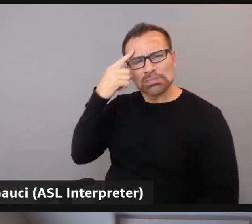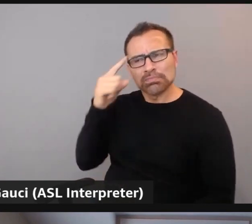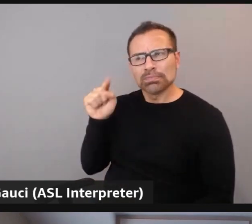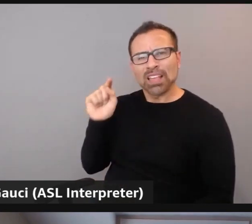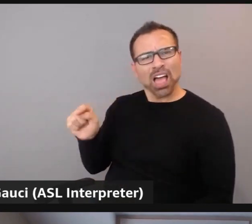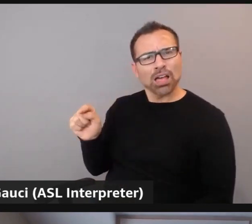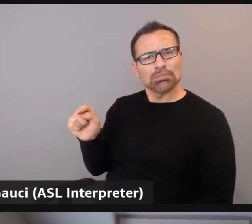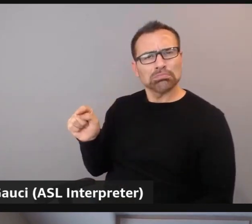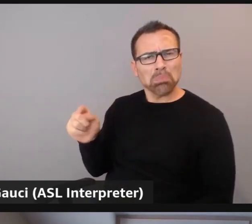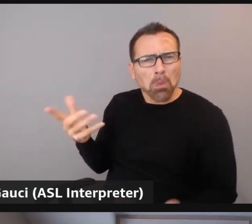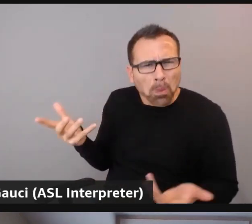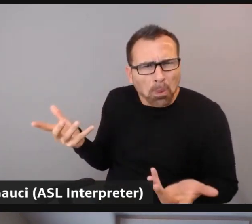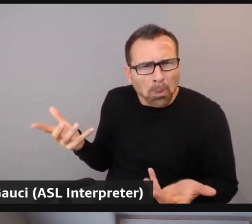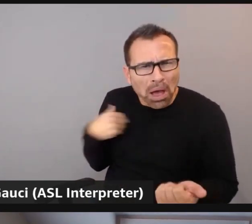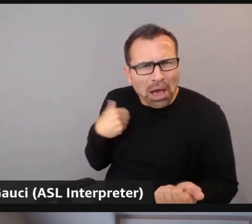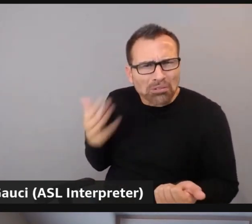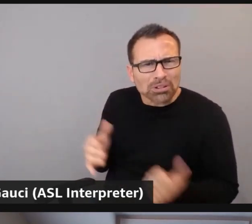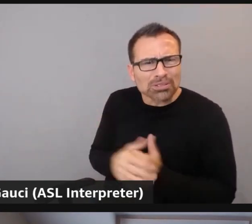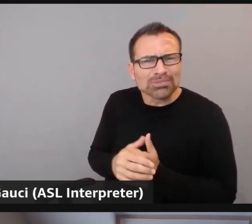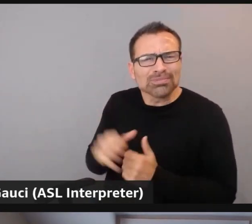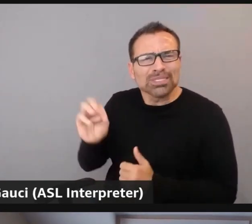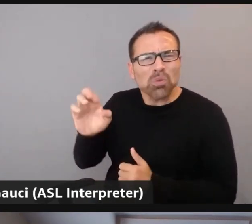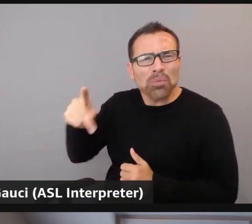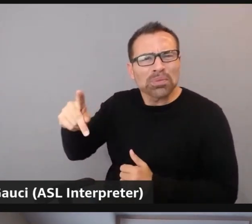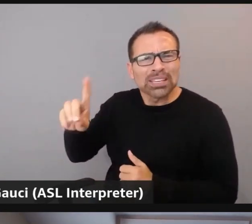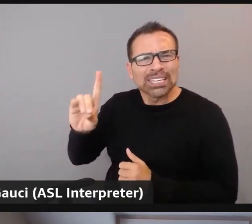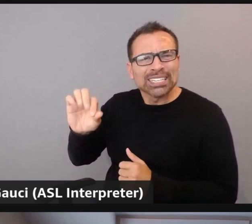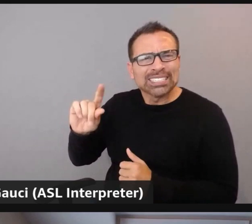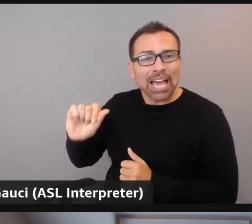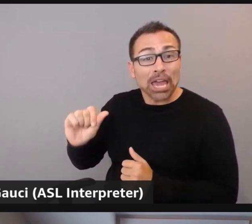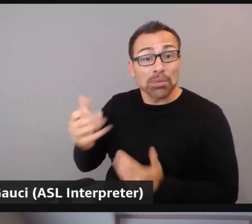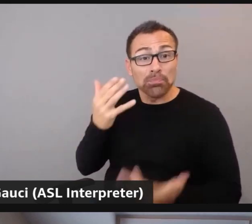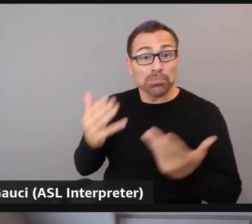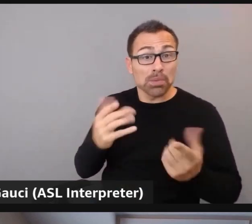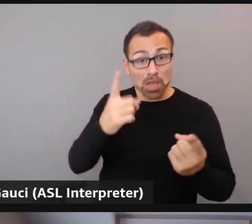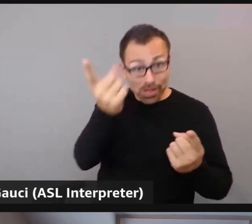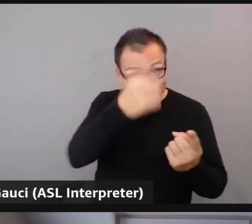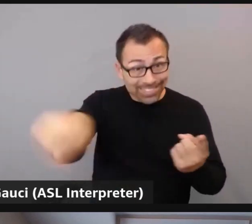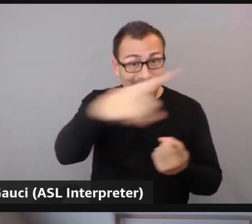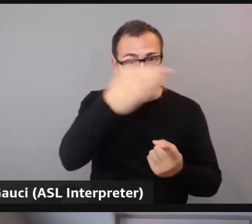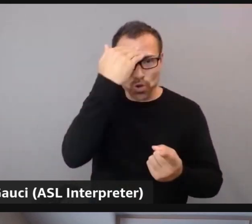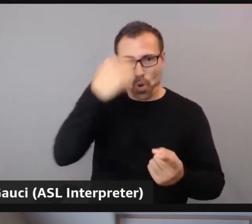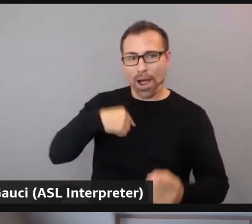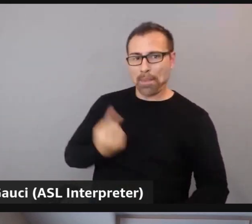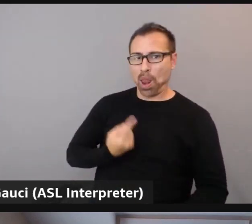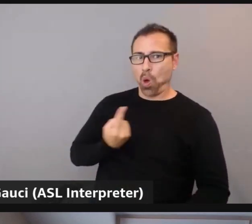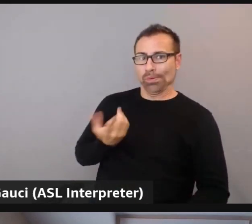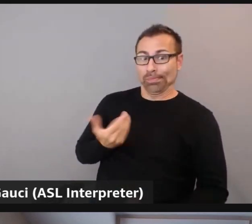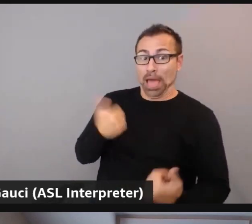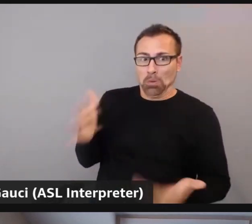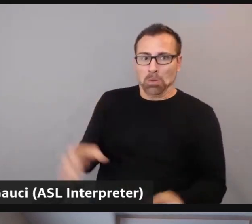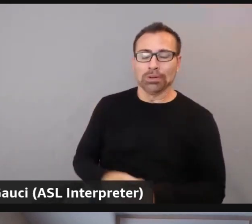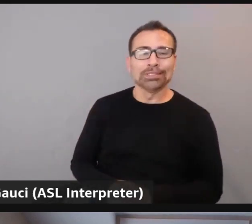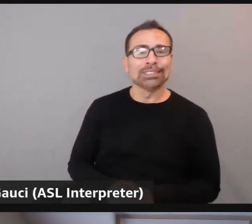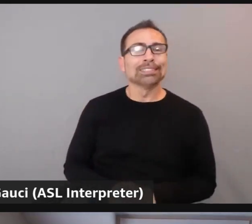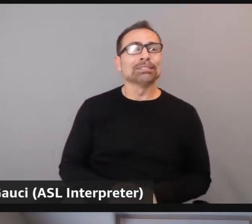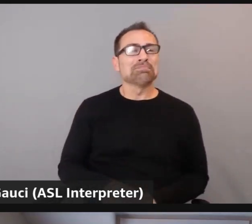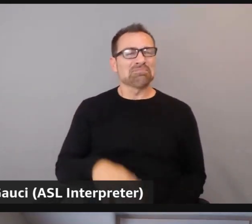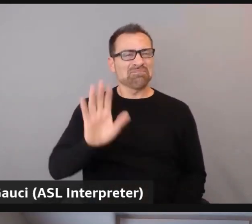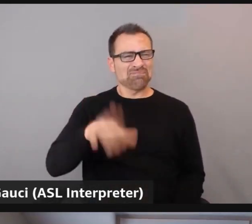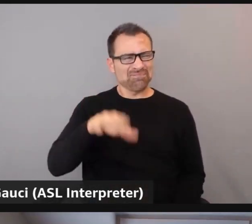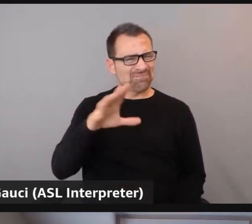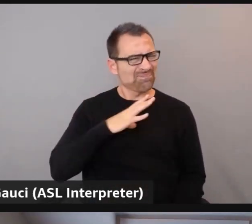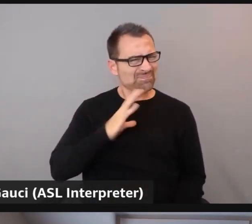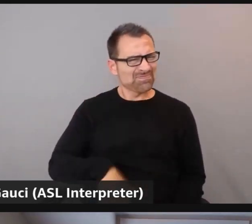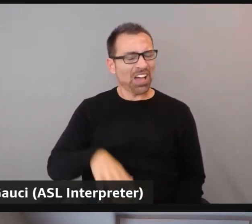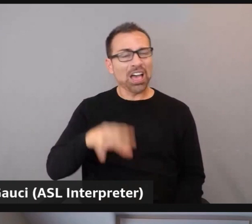she just said. What is MRP data? Maybe everybody else knows. No, so MRP data is very similar to,